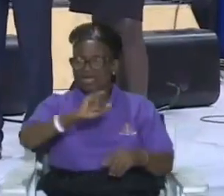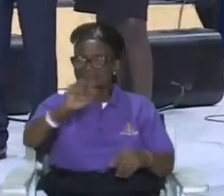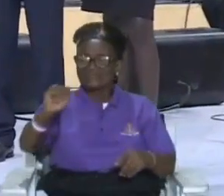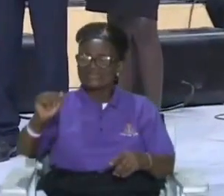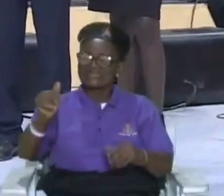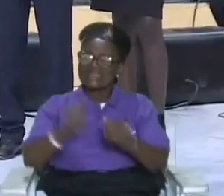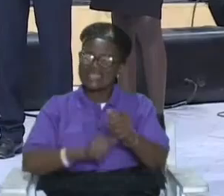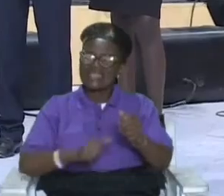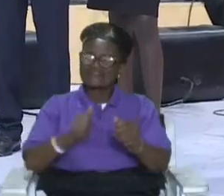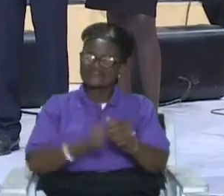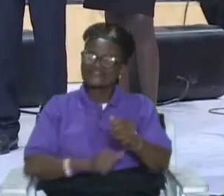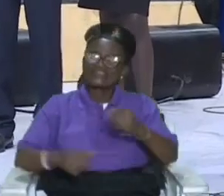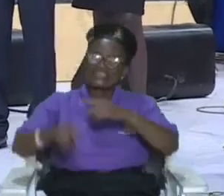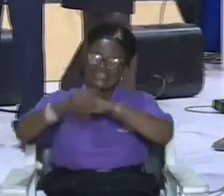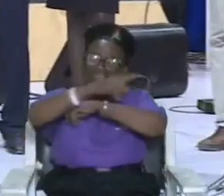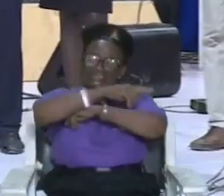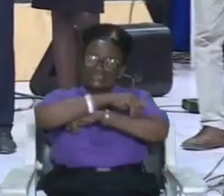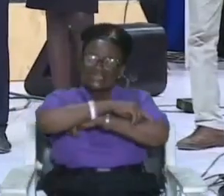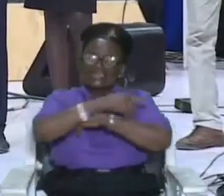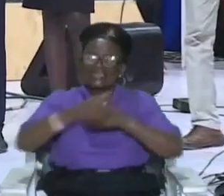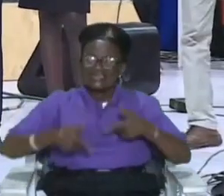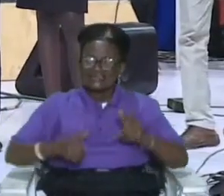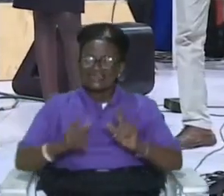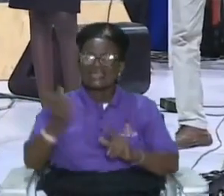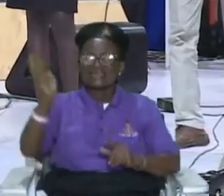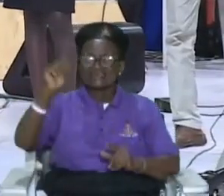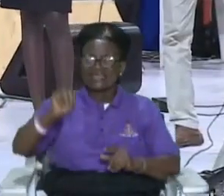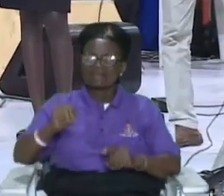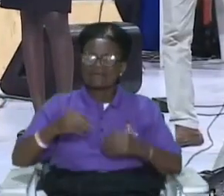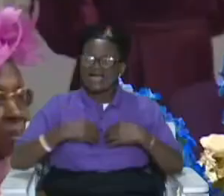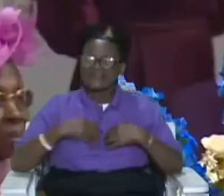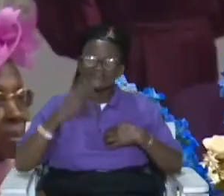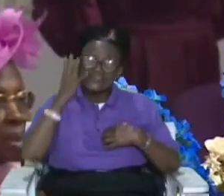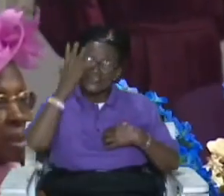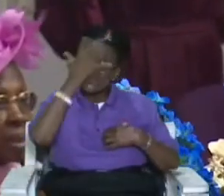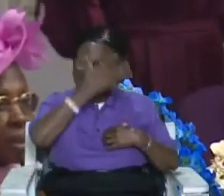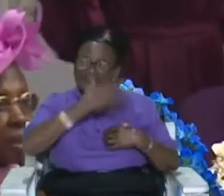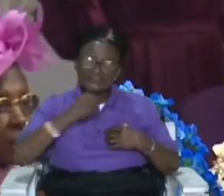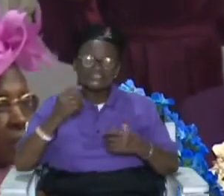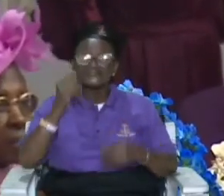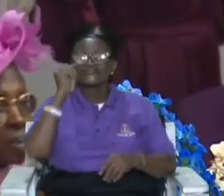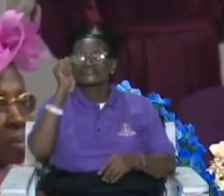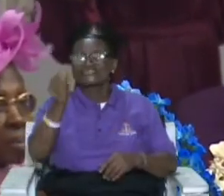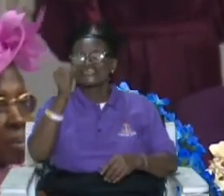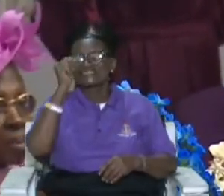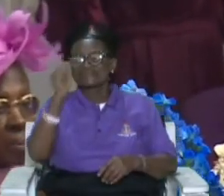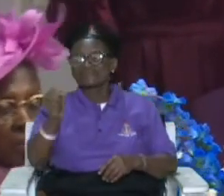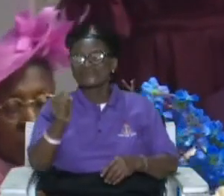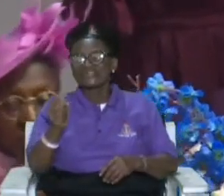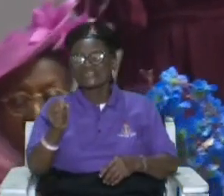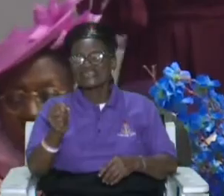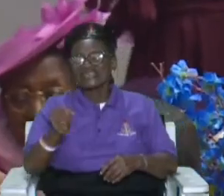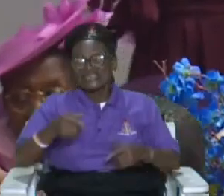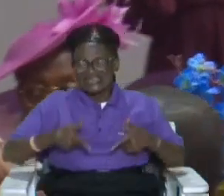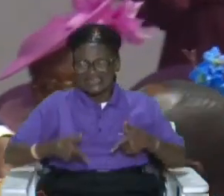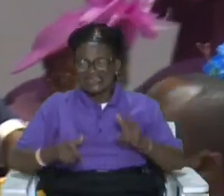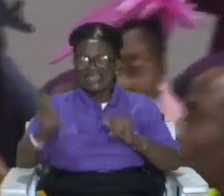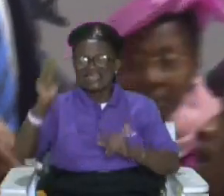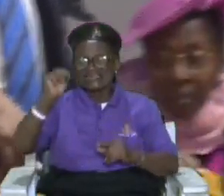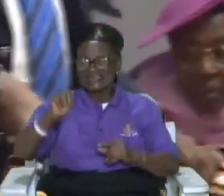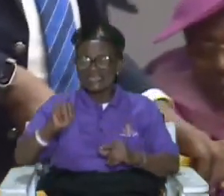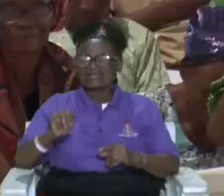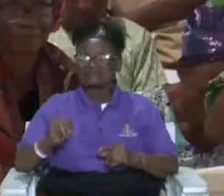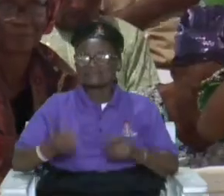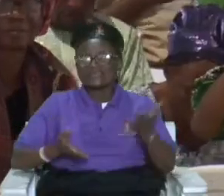Every day, let them have beautiful testimonies. And let them serve you like